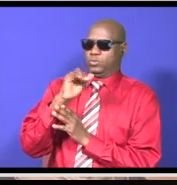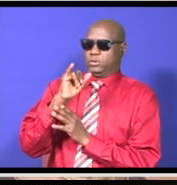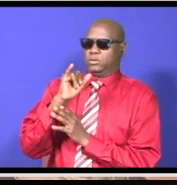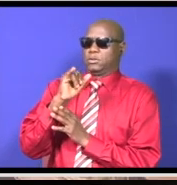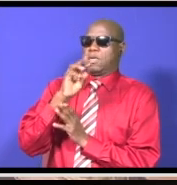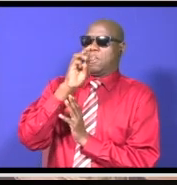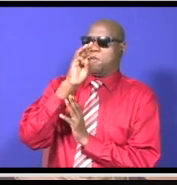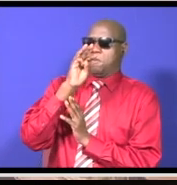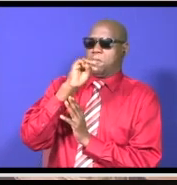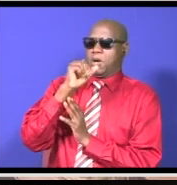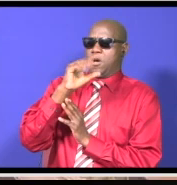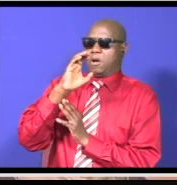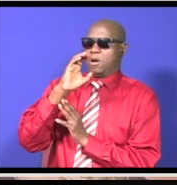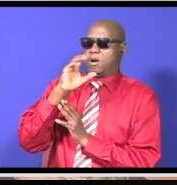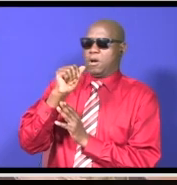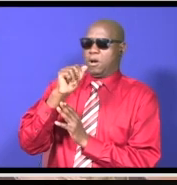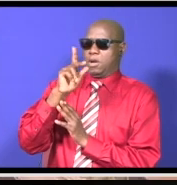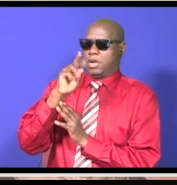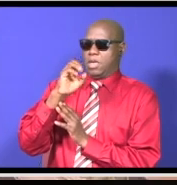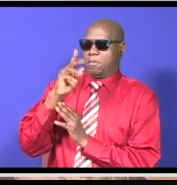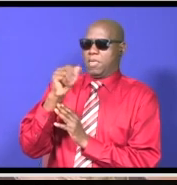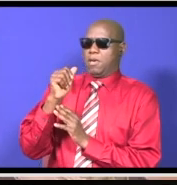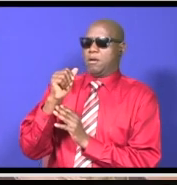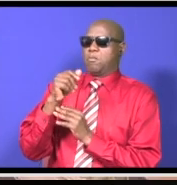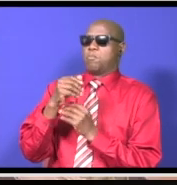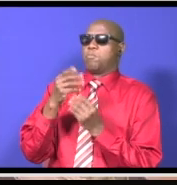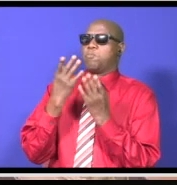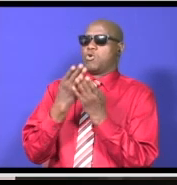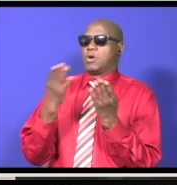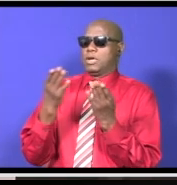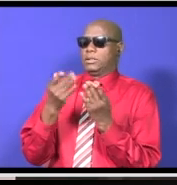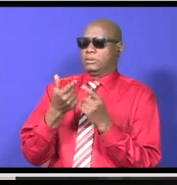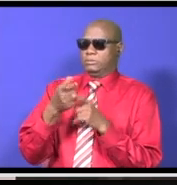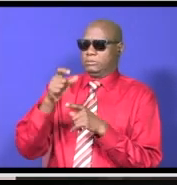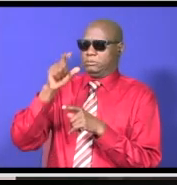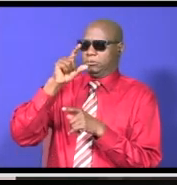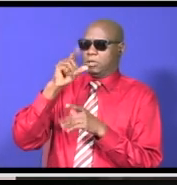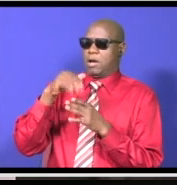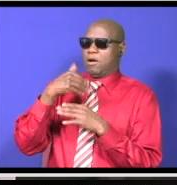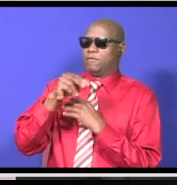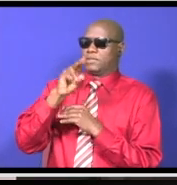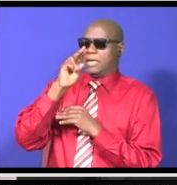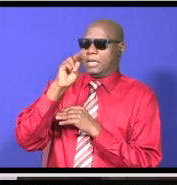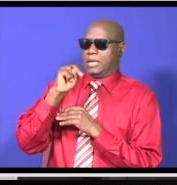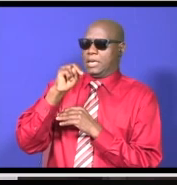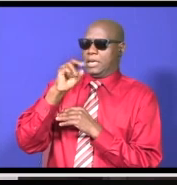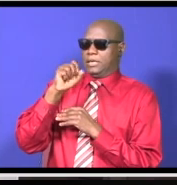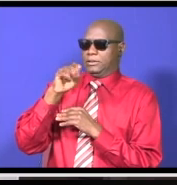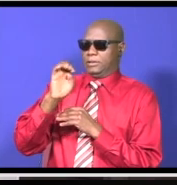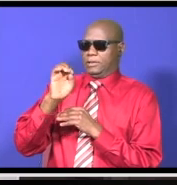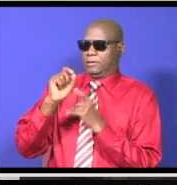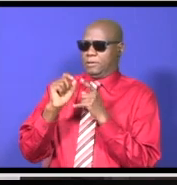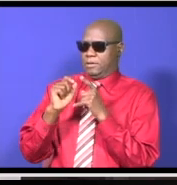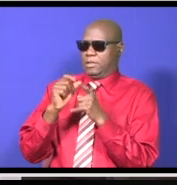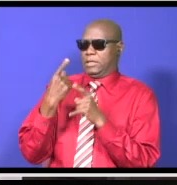business as demand for the product increases. This comes after the Nairobi Securities Exchange listed firm recently commissioned